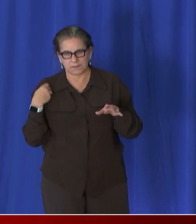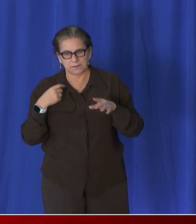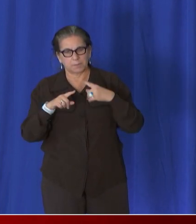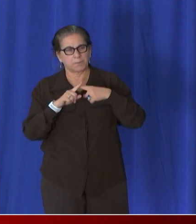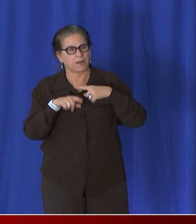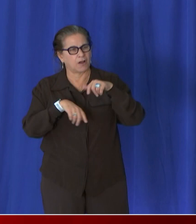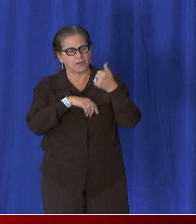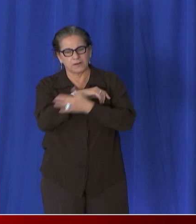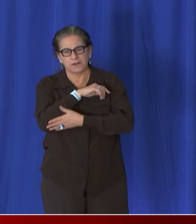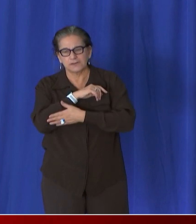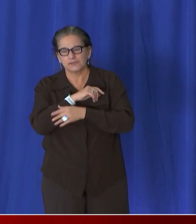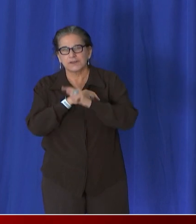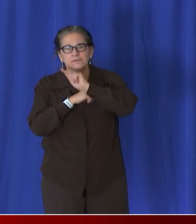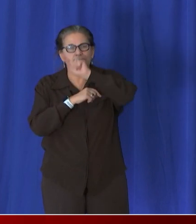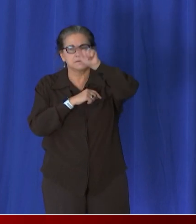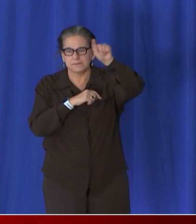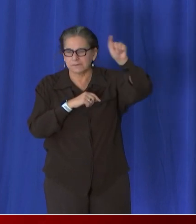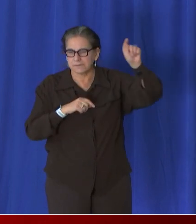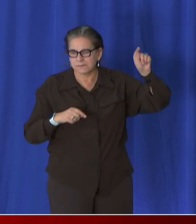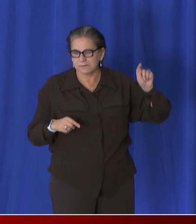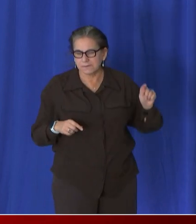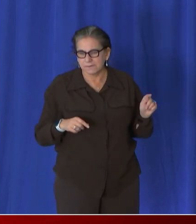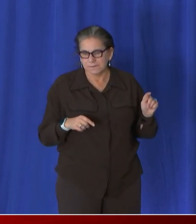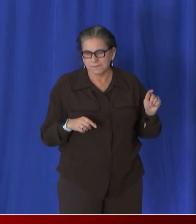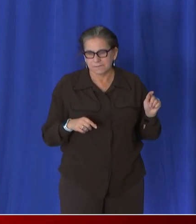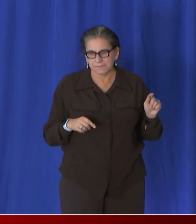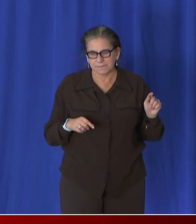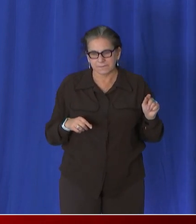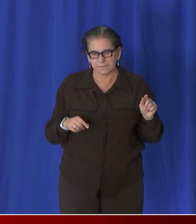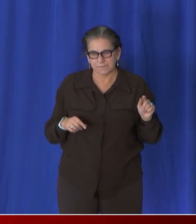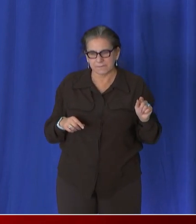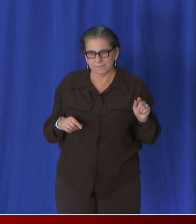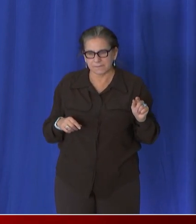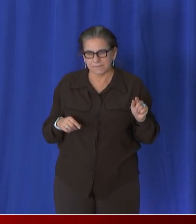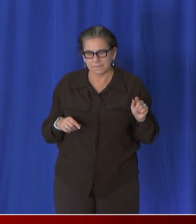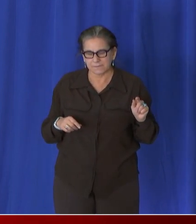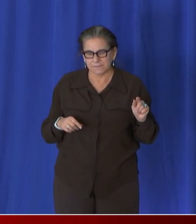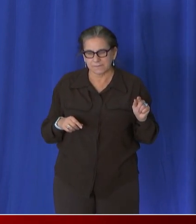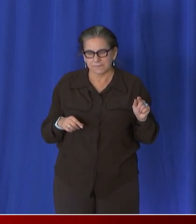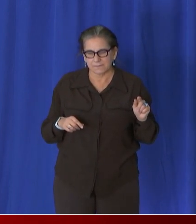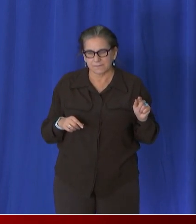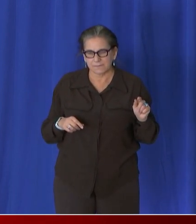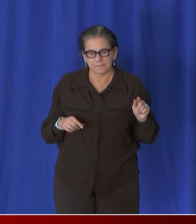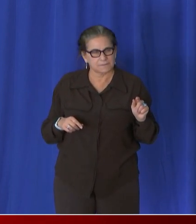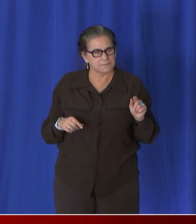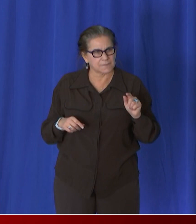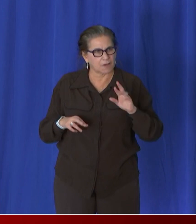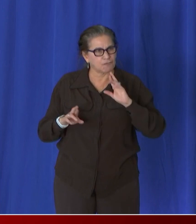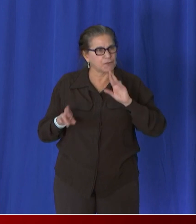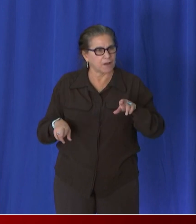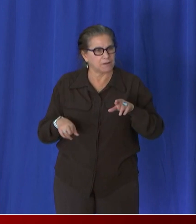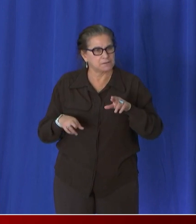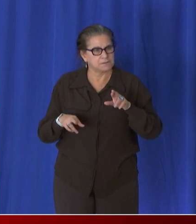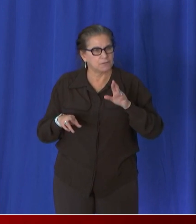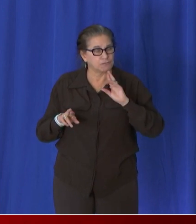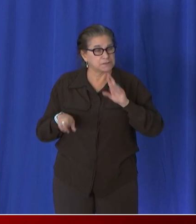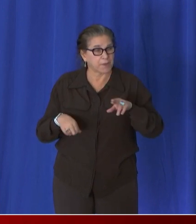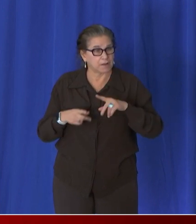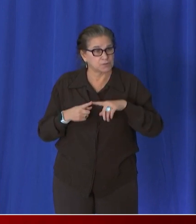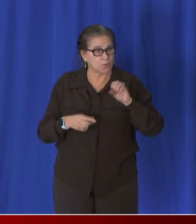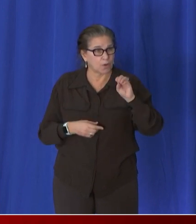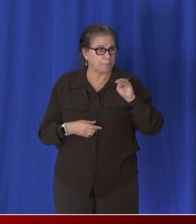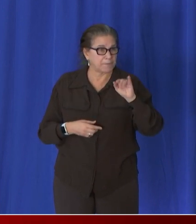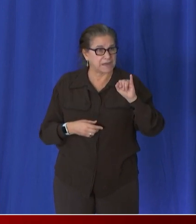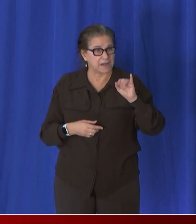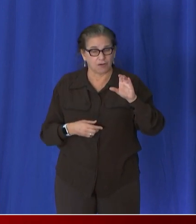an overreaction to Omicron? Because so far, Omicron has not been proven to be as lethal as the Delta variant.